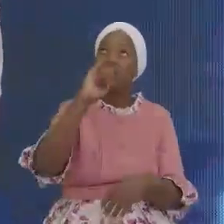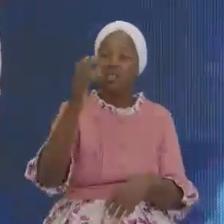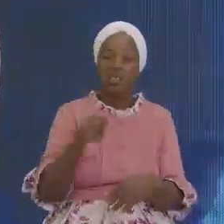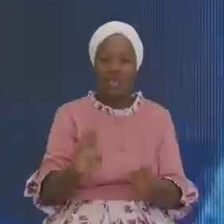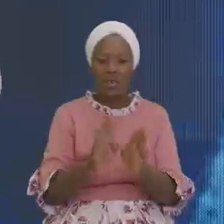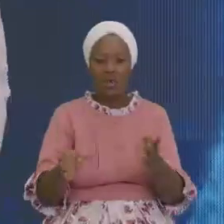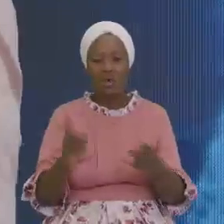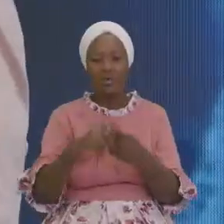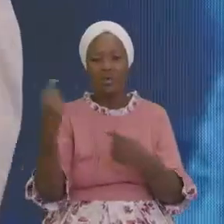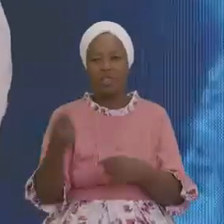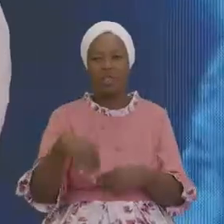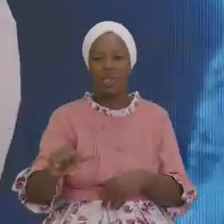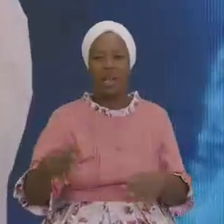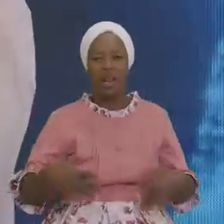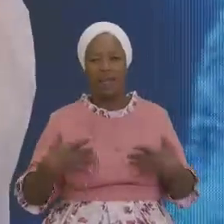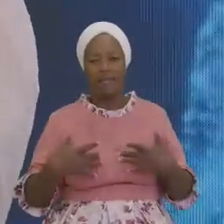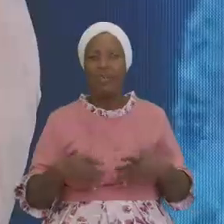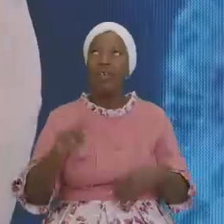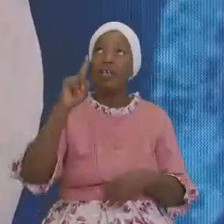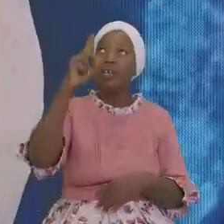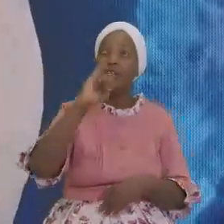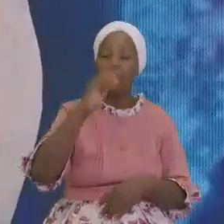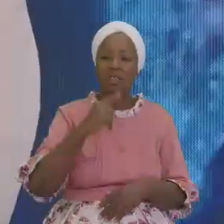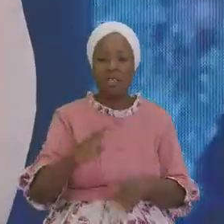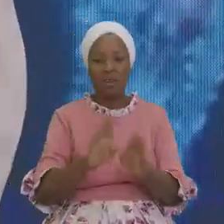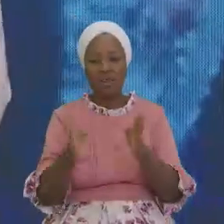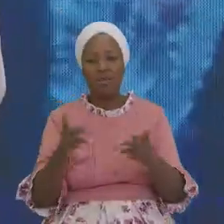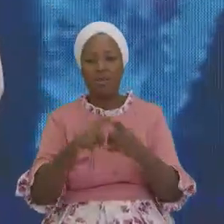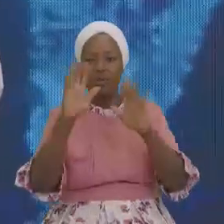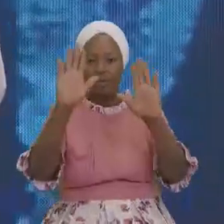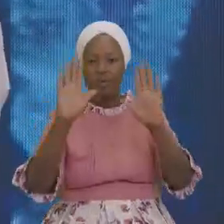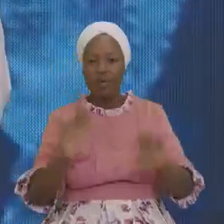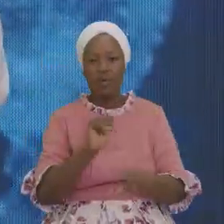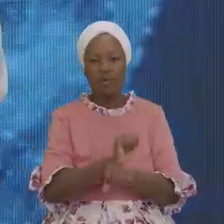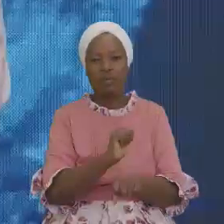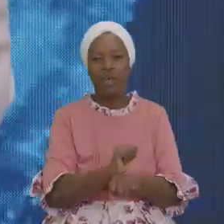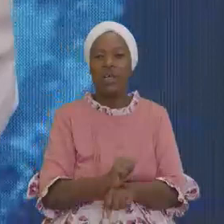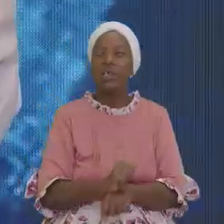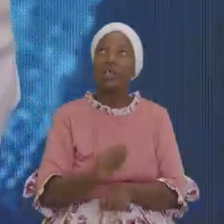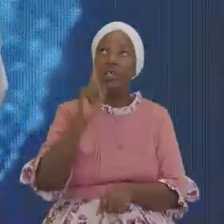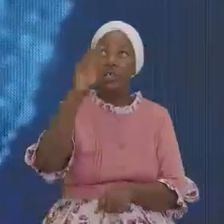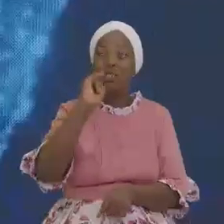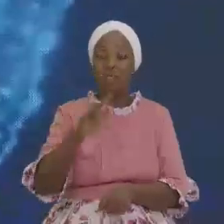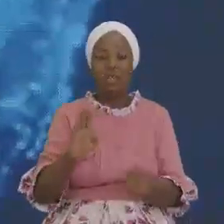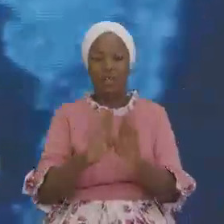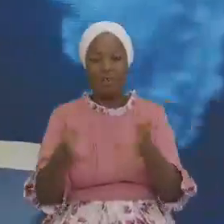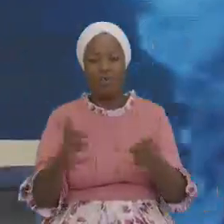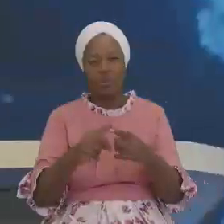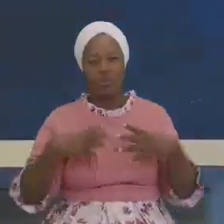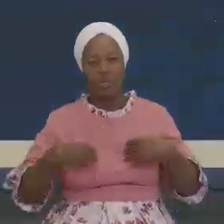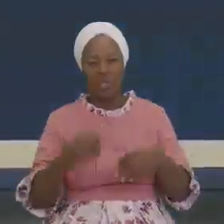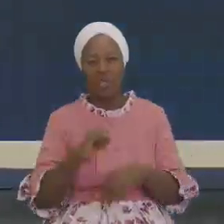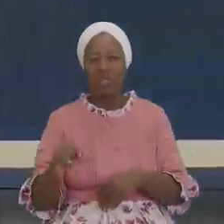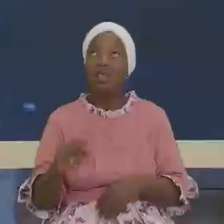life. Is the door to miracle. Is the door to healing. Is